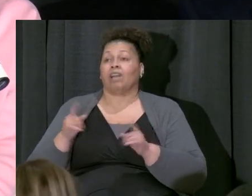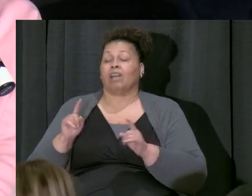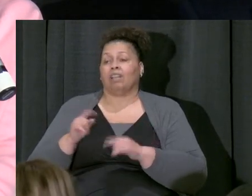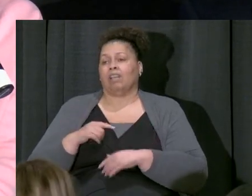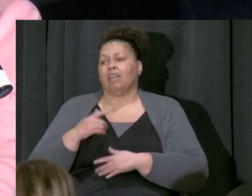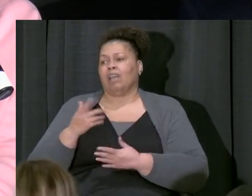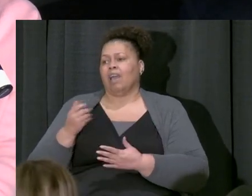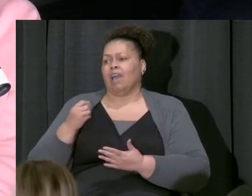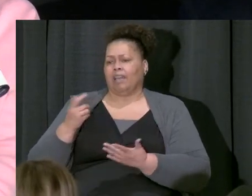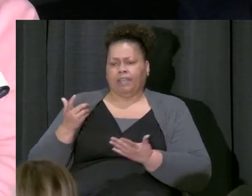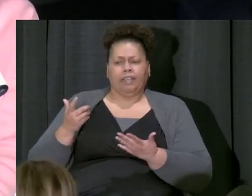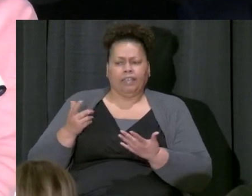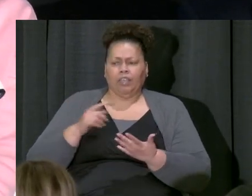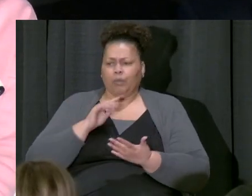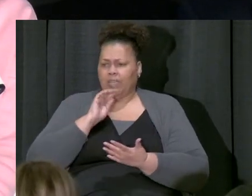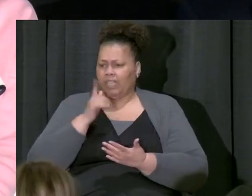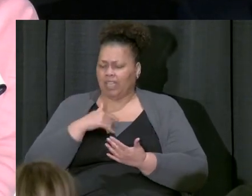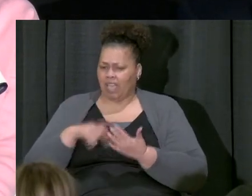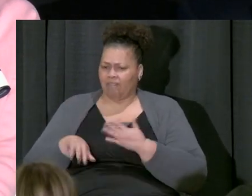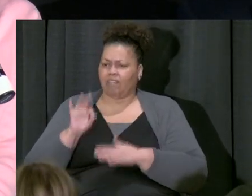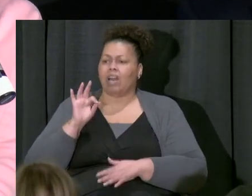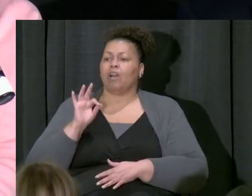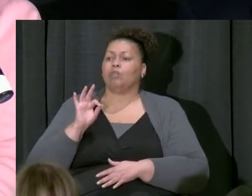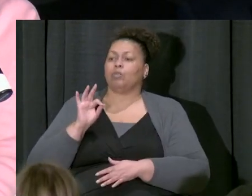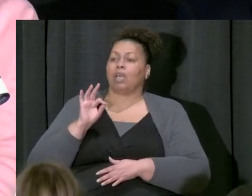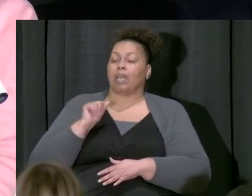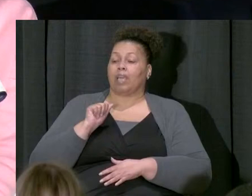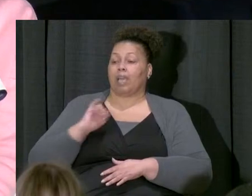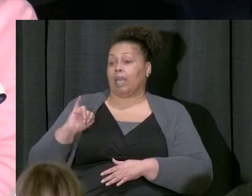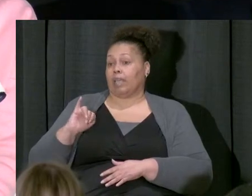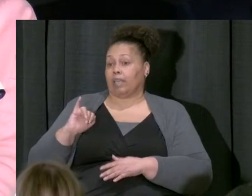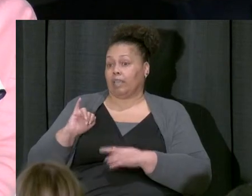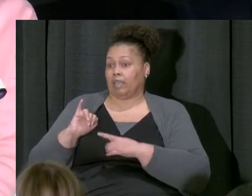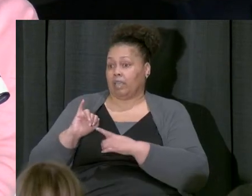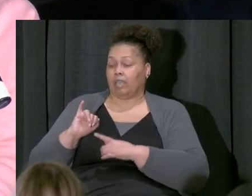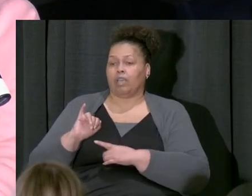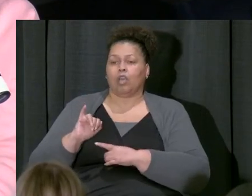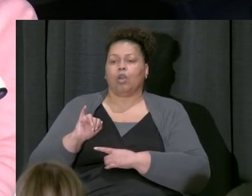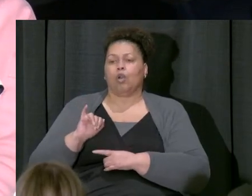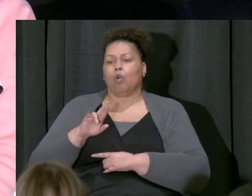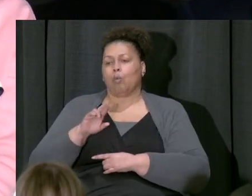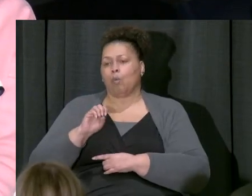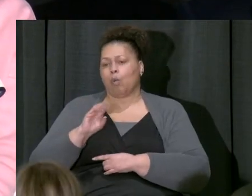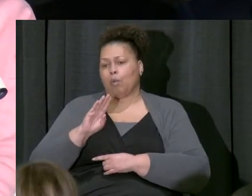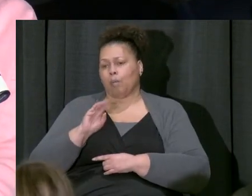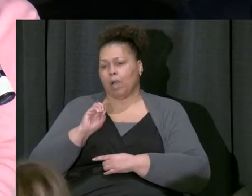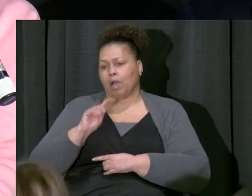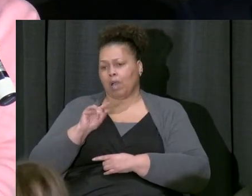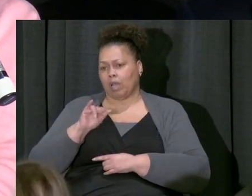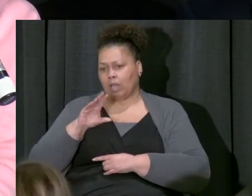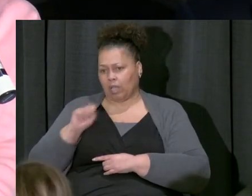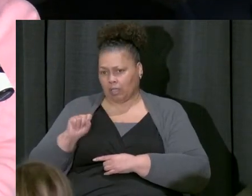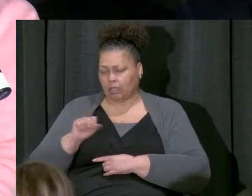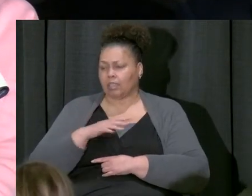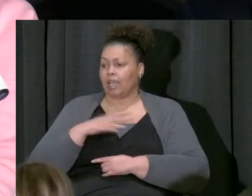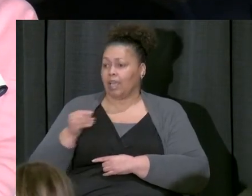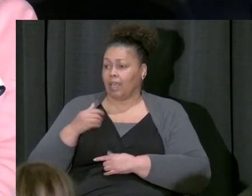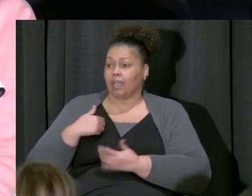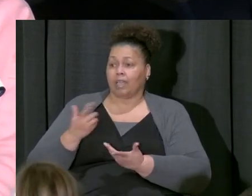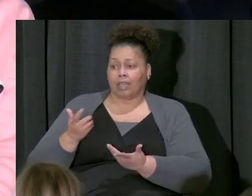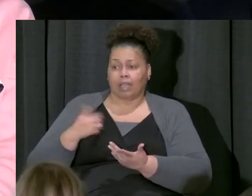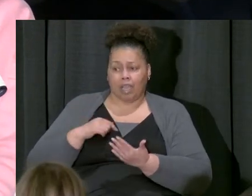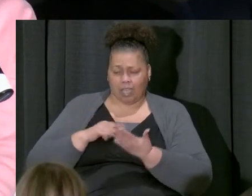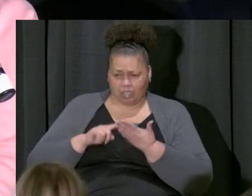2010s, we found AI, robotics, and a variety of sensors are